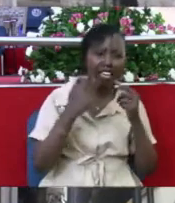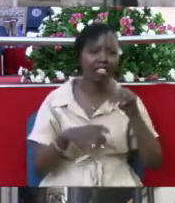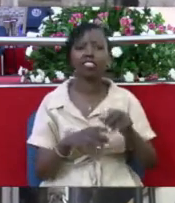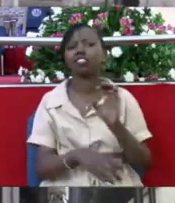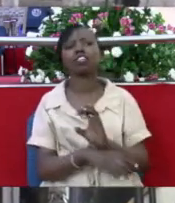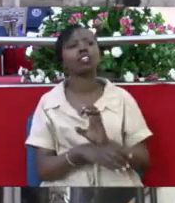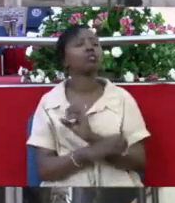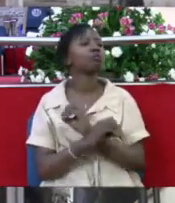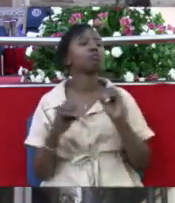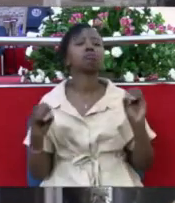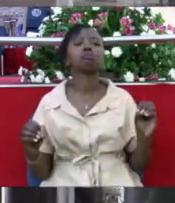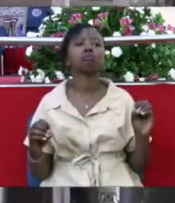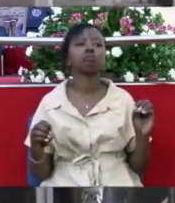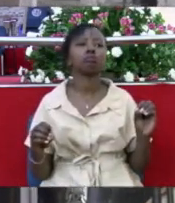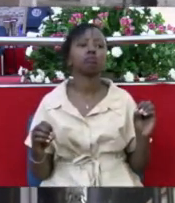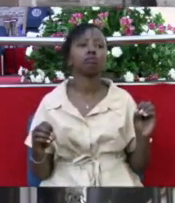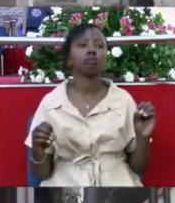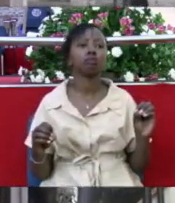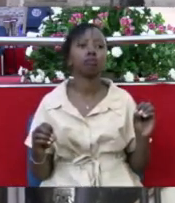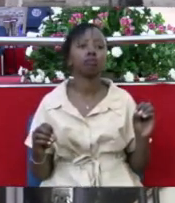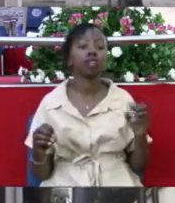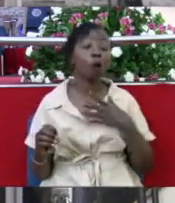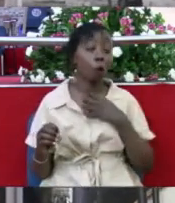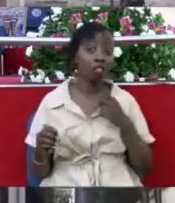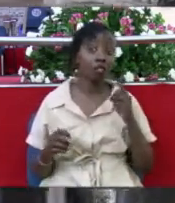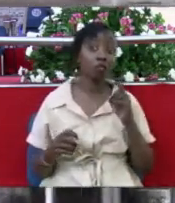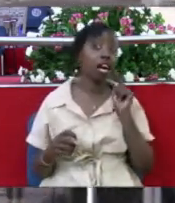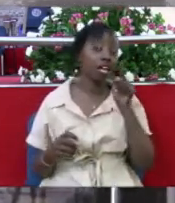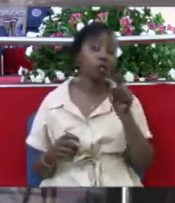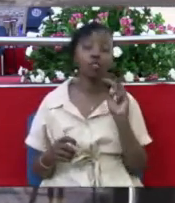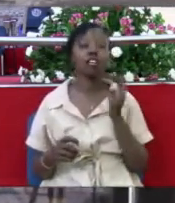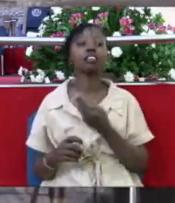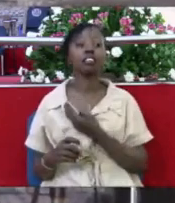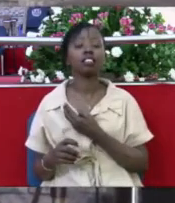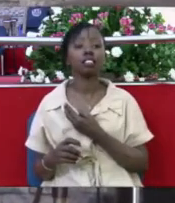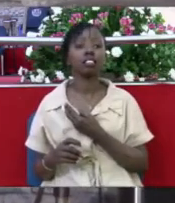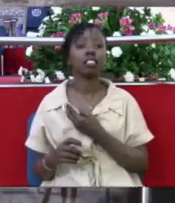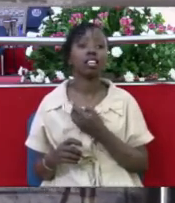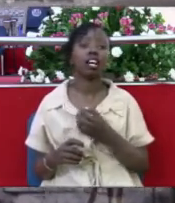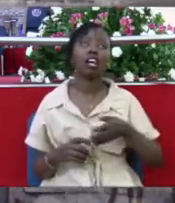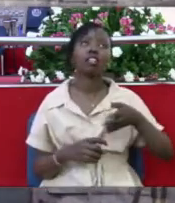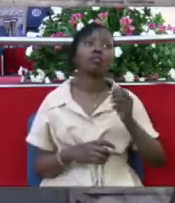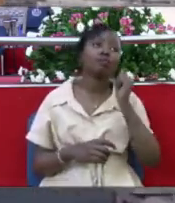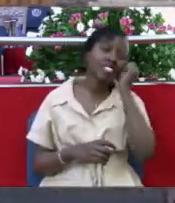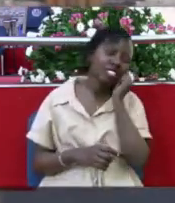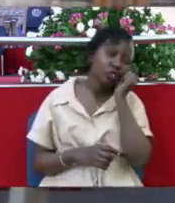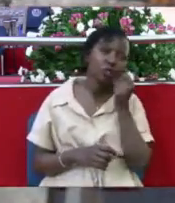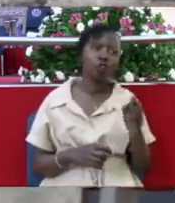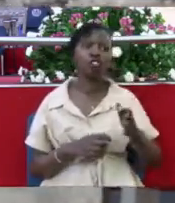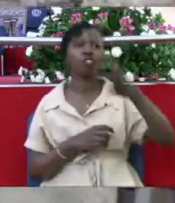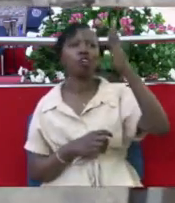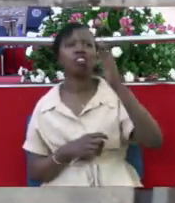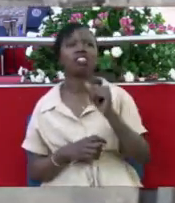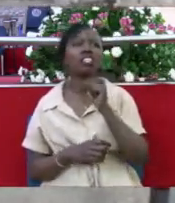kulia kanisani. I want to attack us a bit. Aha, acha tu niwaambie. That godly sorrow, aha, is not